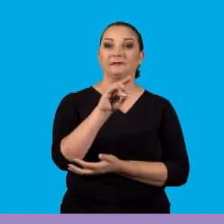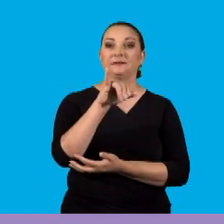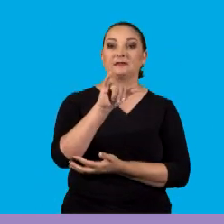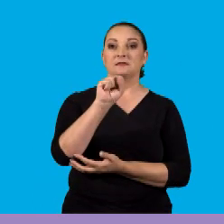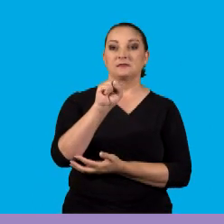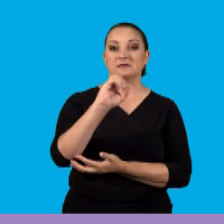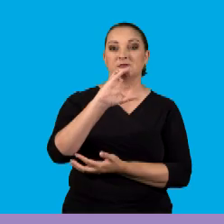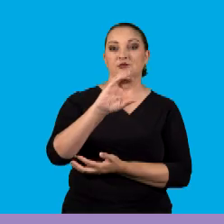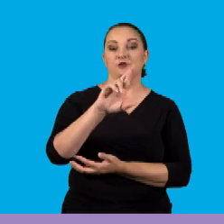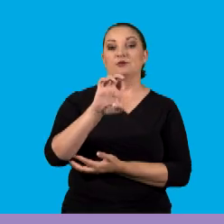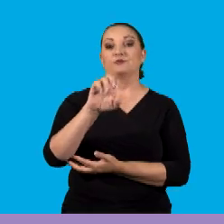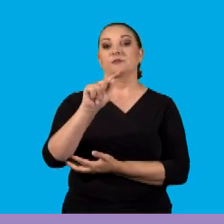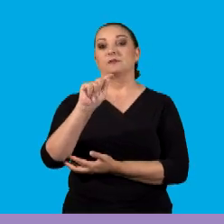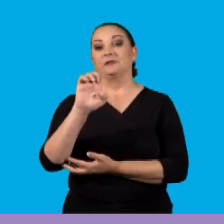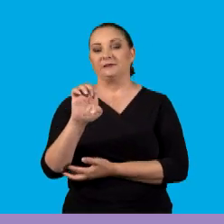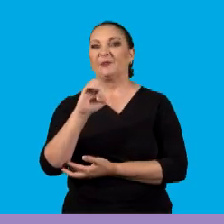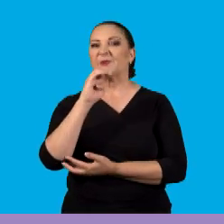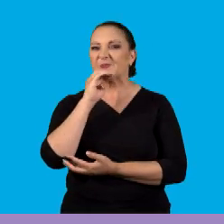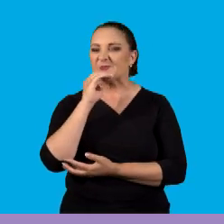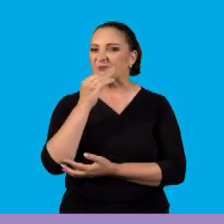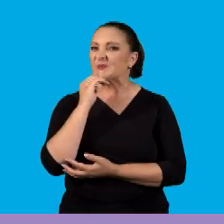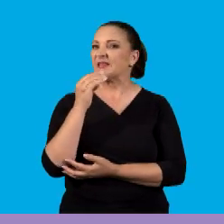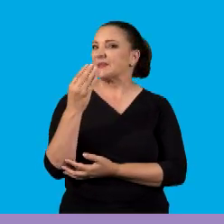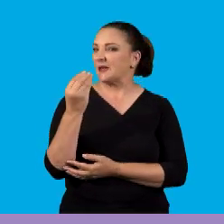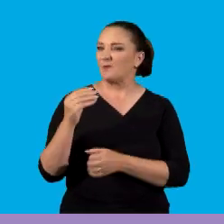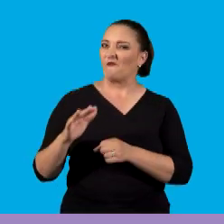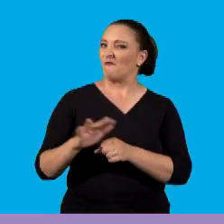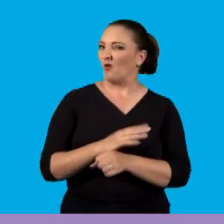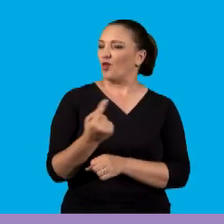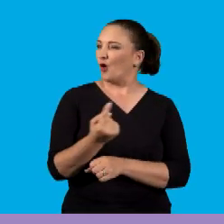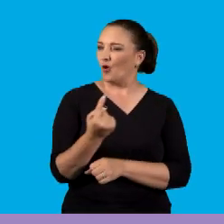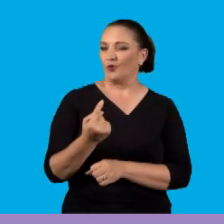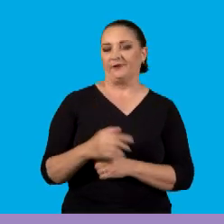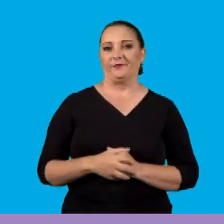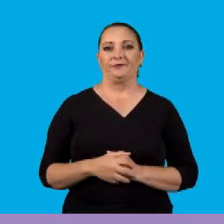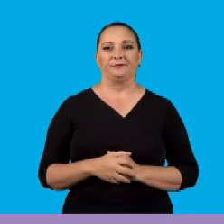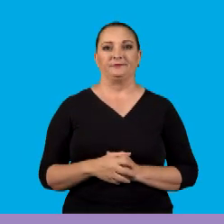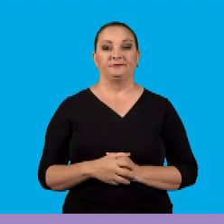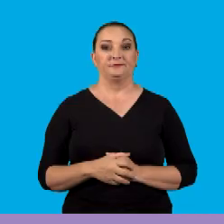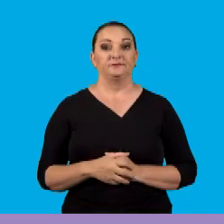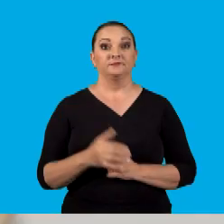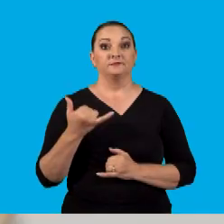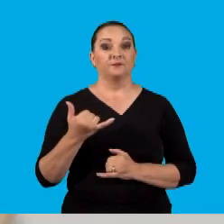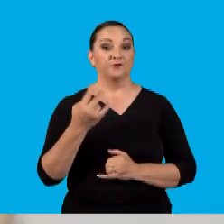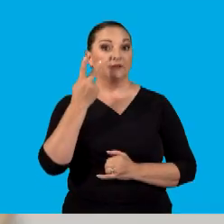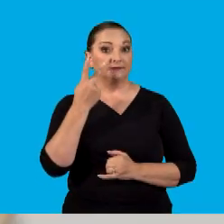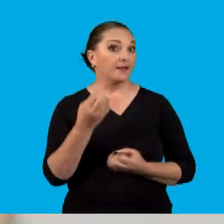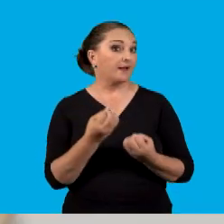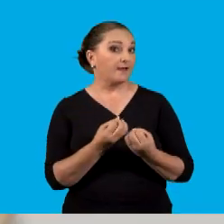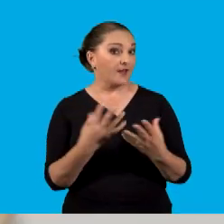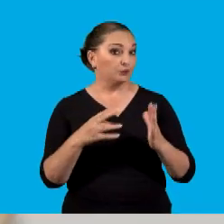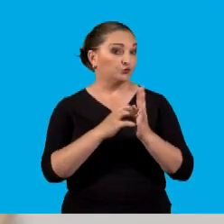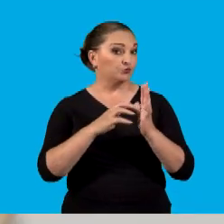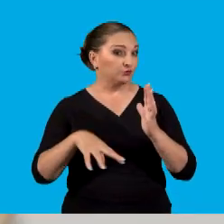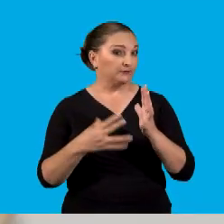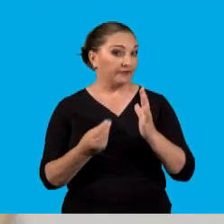about numbers or data that consists of whole numbers only. Now, let's look at when we are looking at